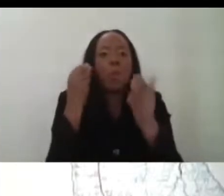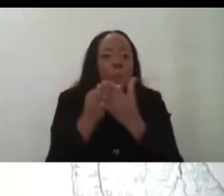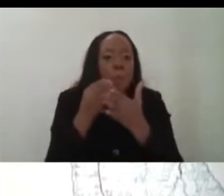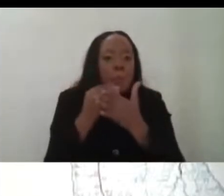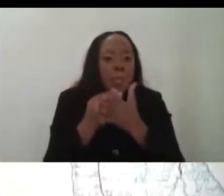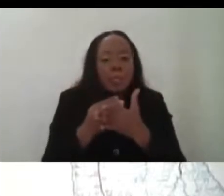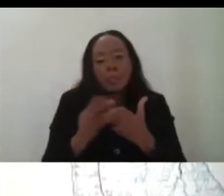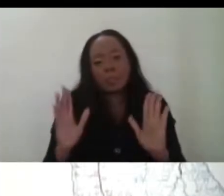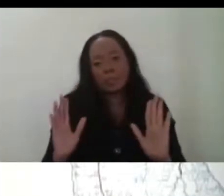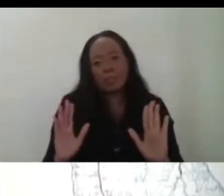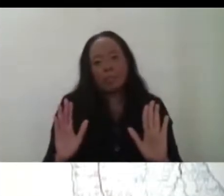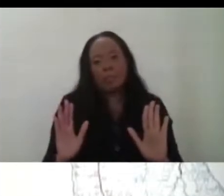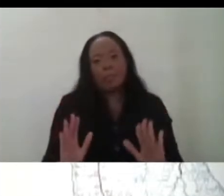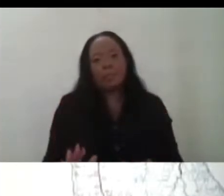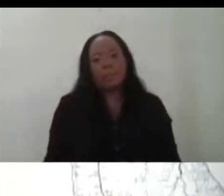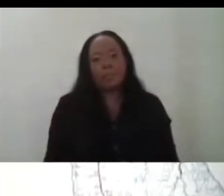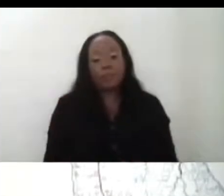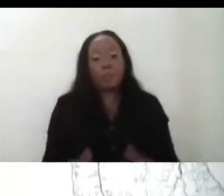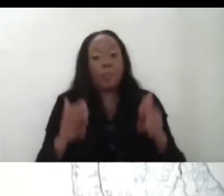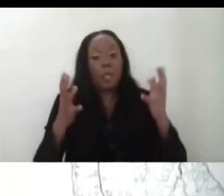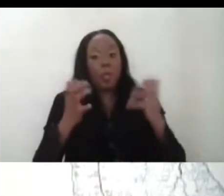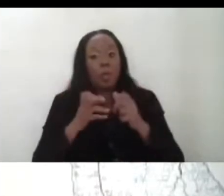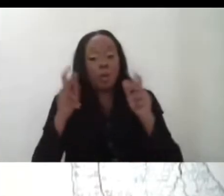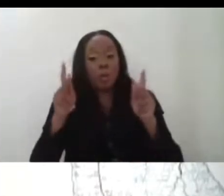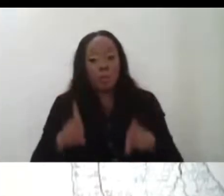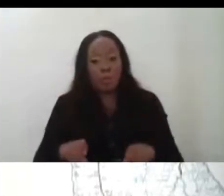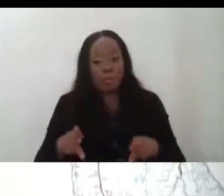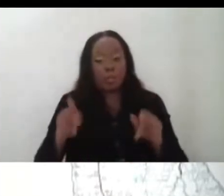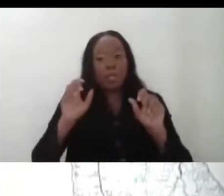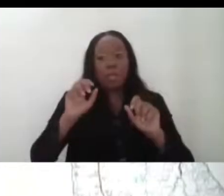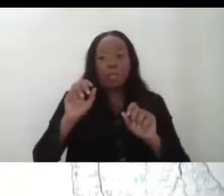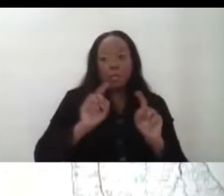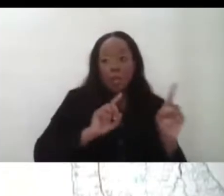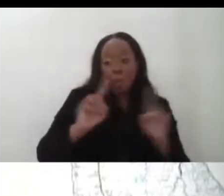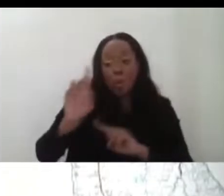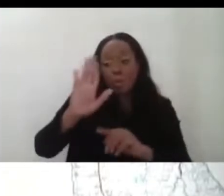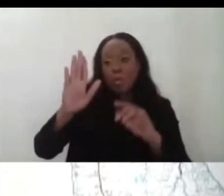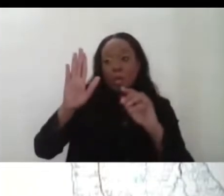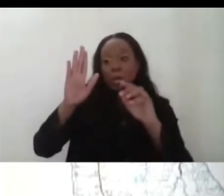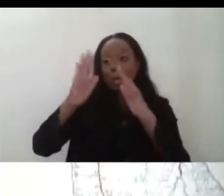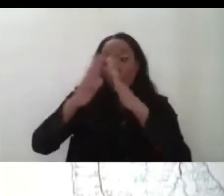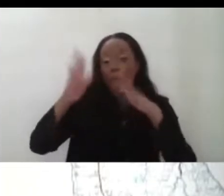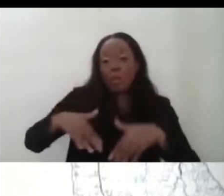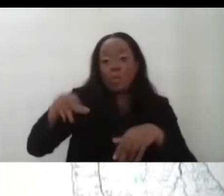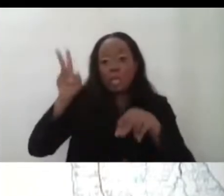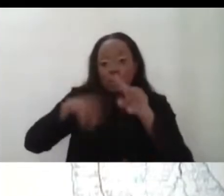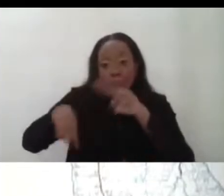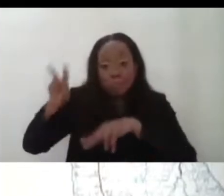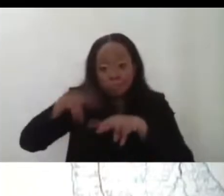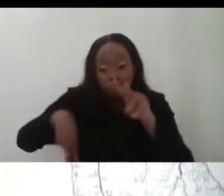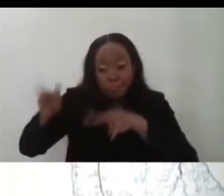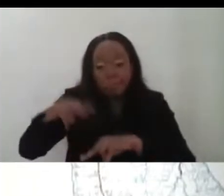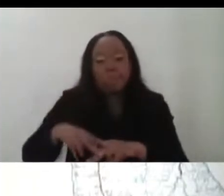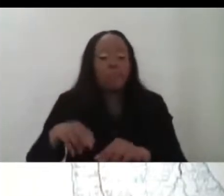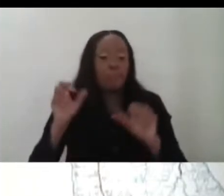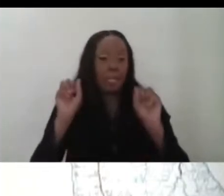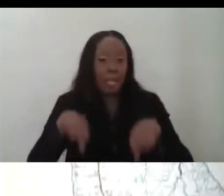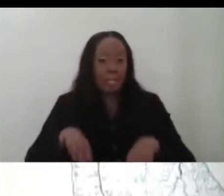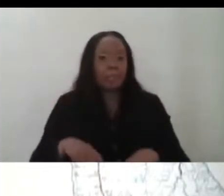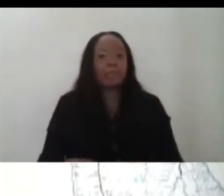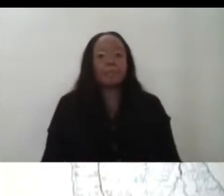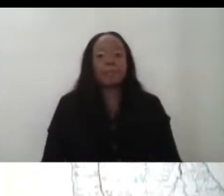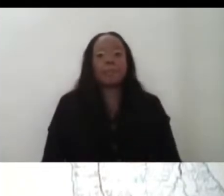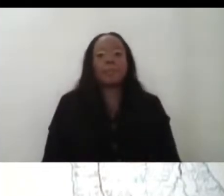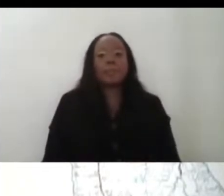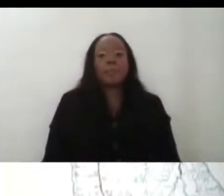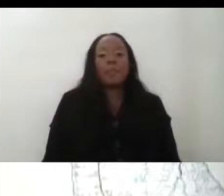want for someone to inspect your house and see if we can actually retrofit your house. The bulk of the times it only works if the beams are exposed, right? But